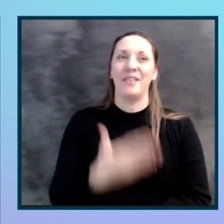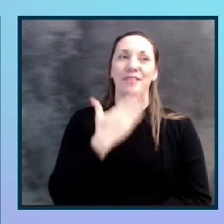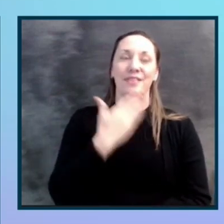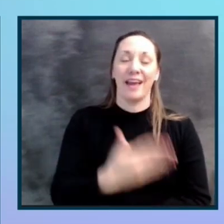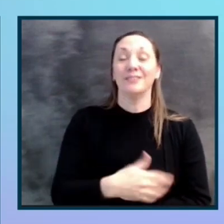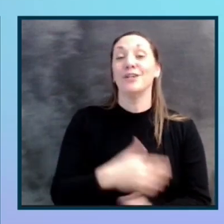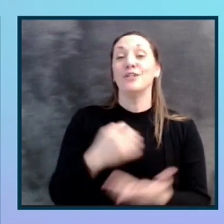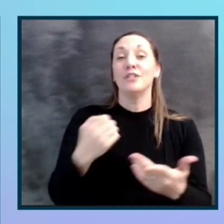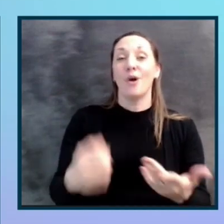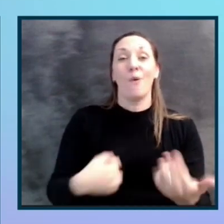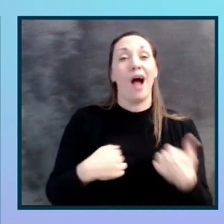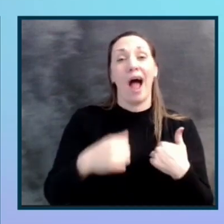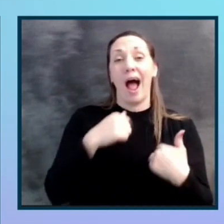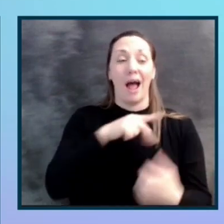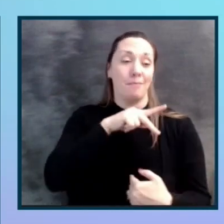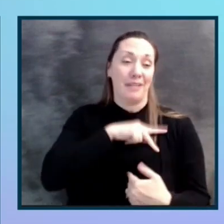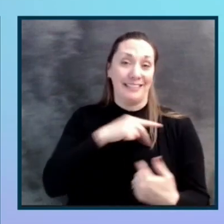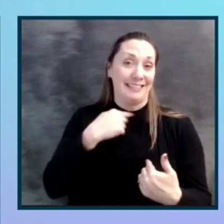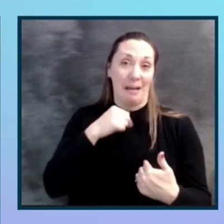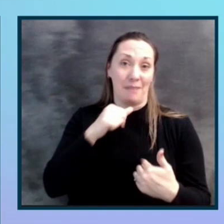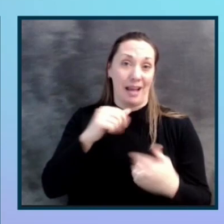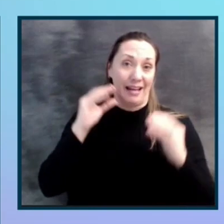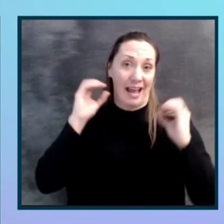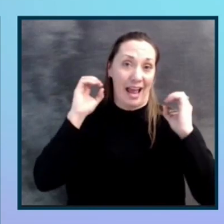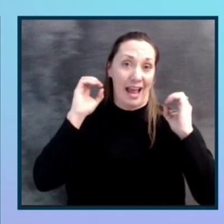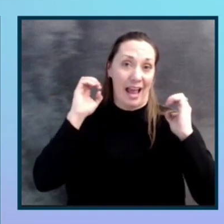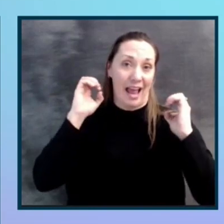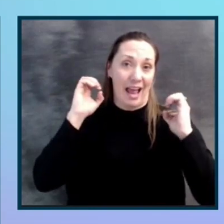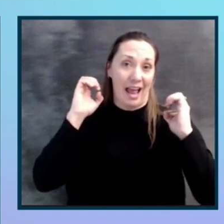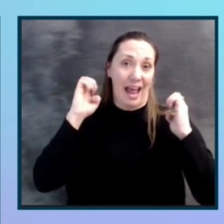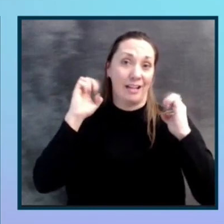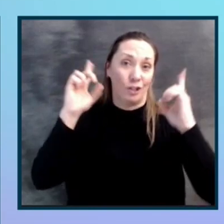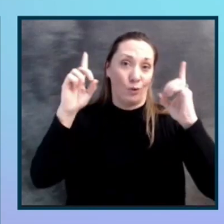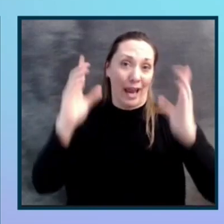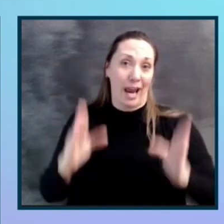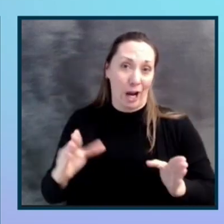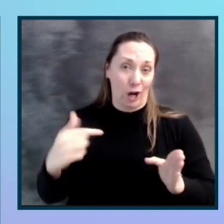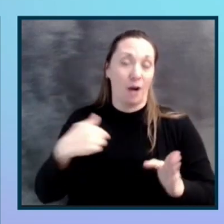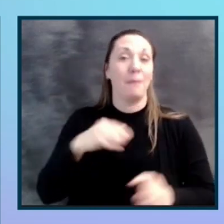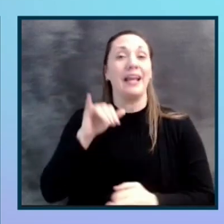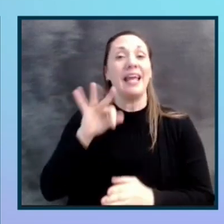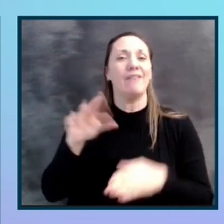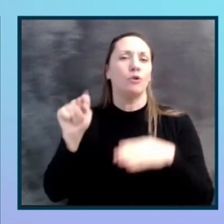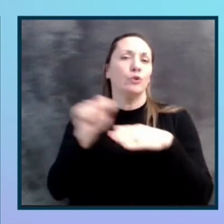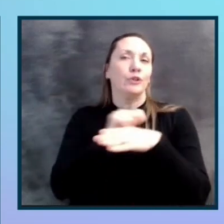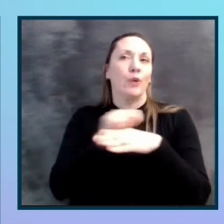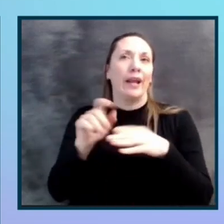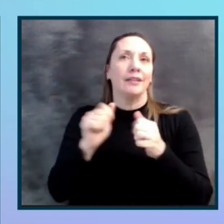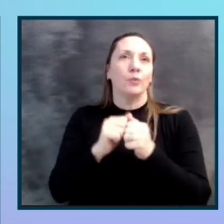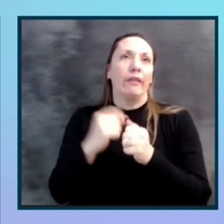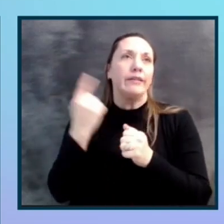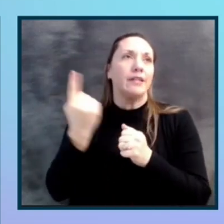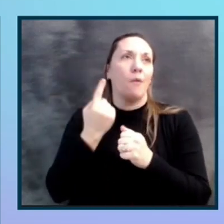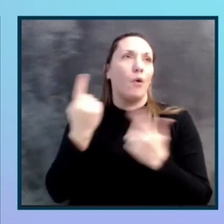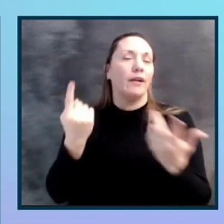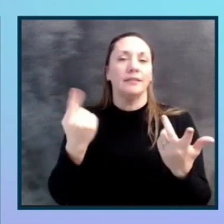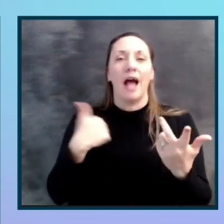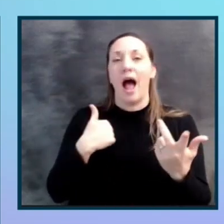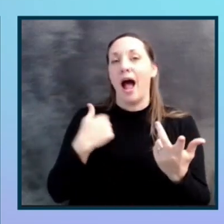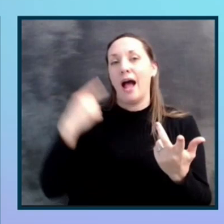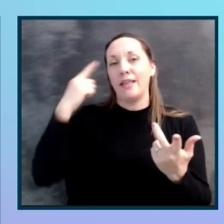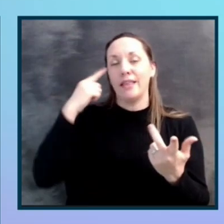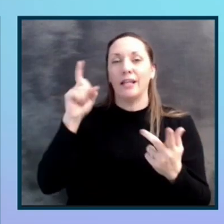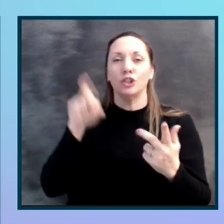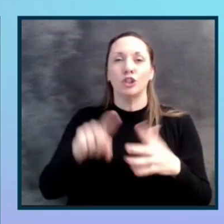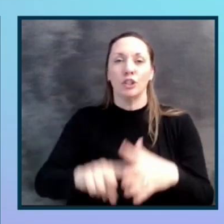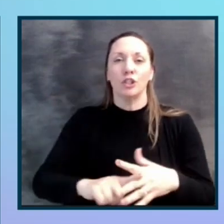So I'm not personally an educator, but if I was doing like trainings with someone, I mean, I think that it should